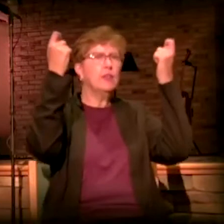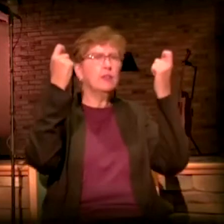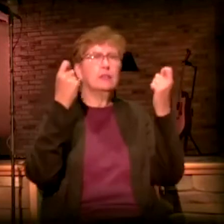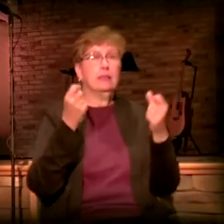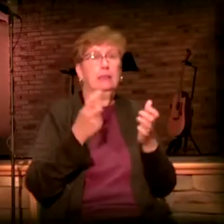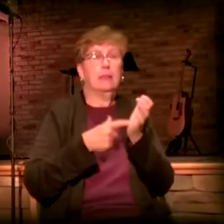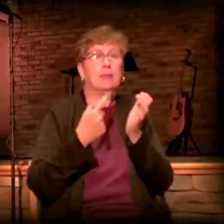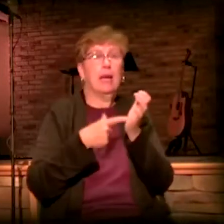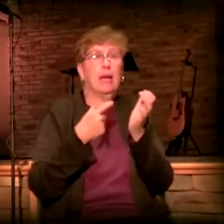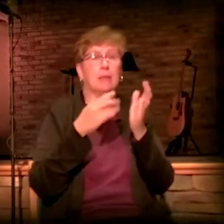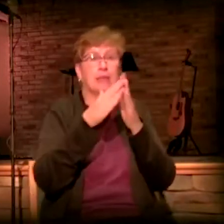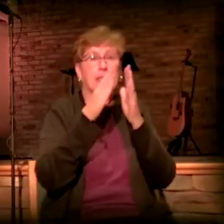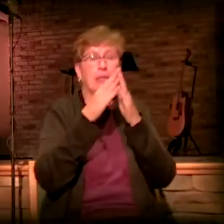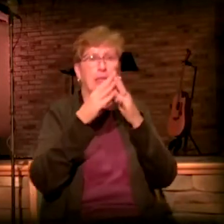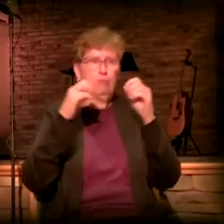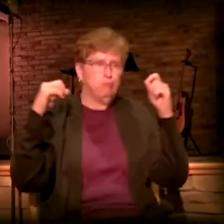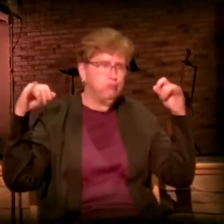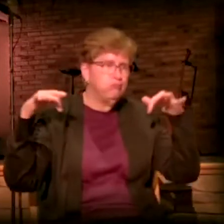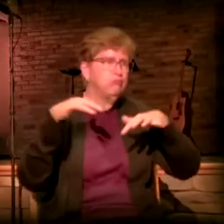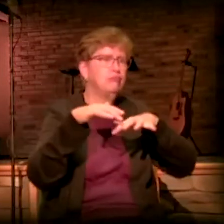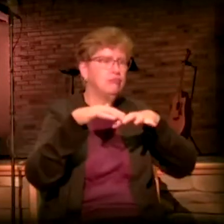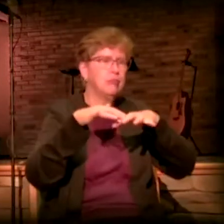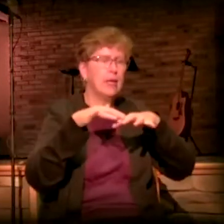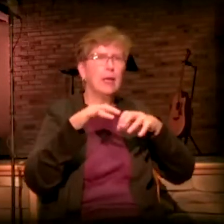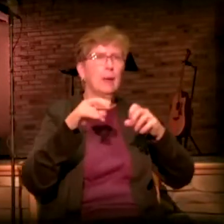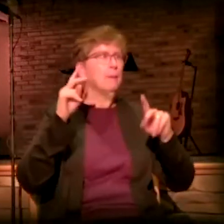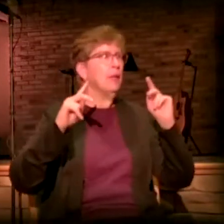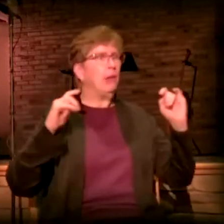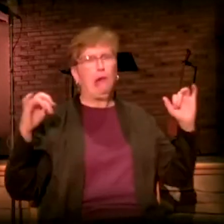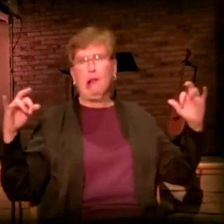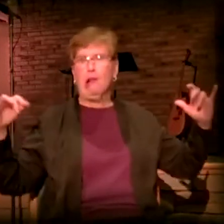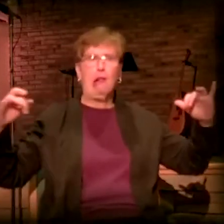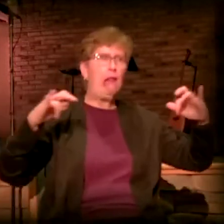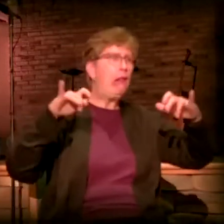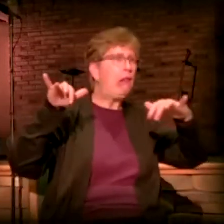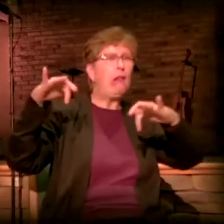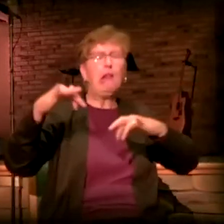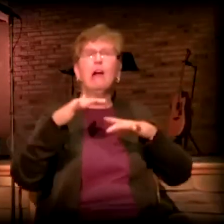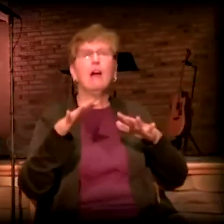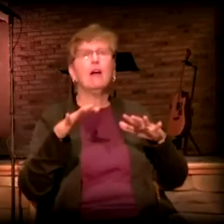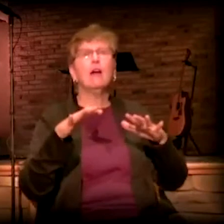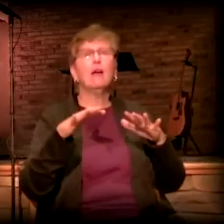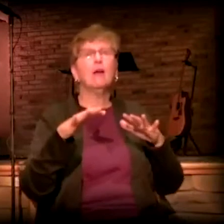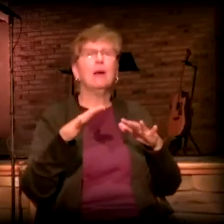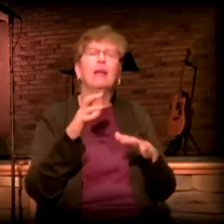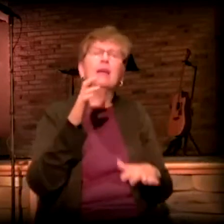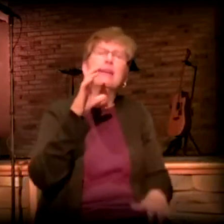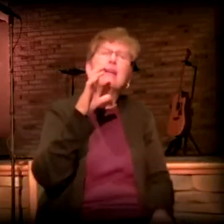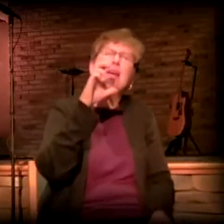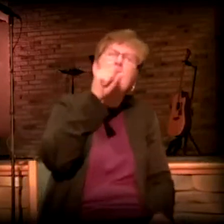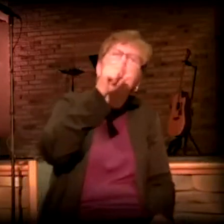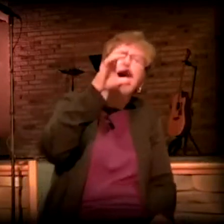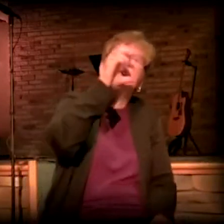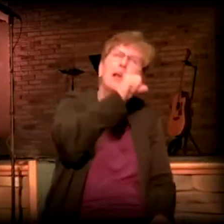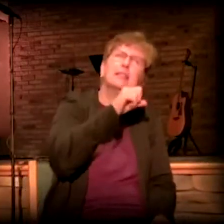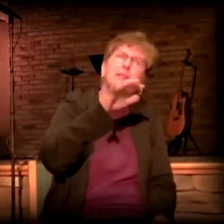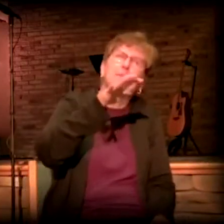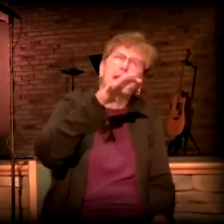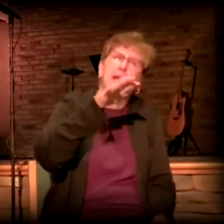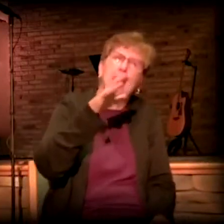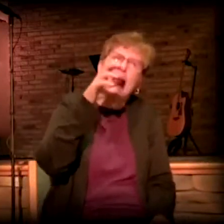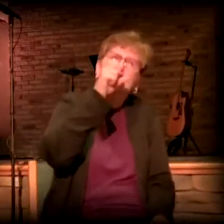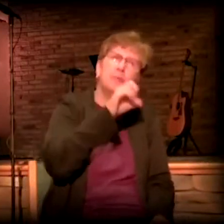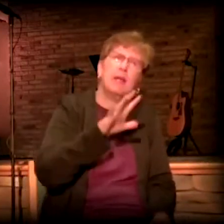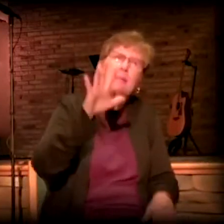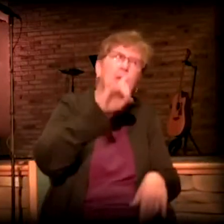with people and the population would rise. But a conservative estimate has the city of Jerusalem, the population,